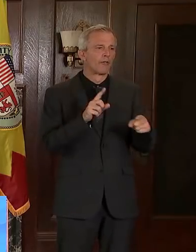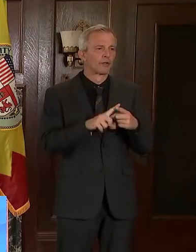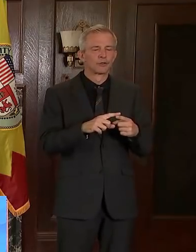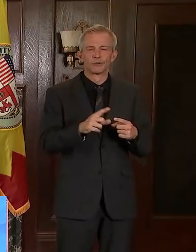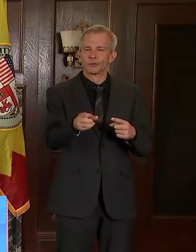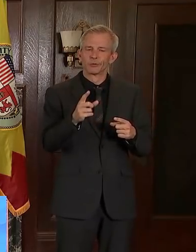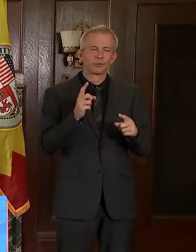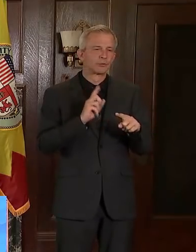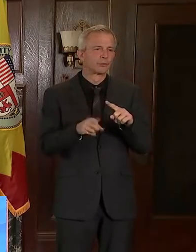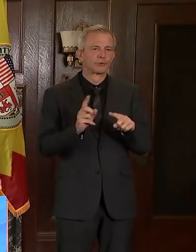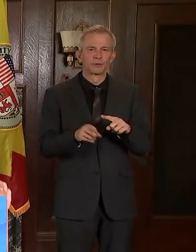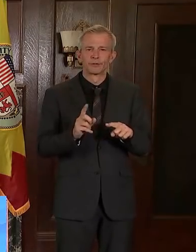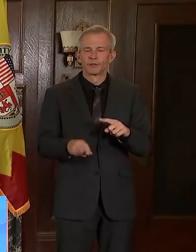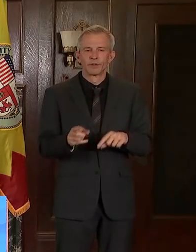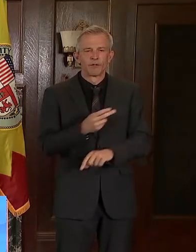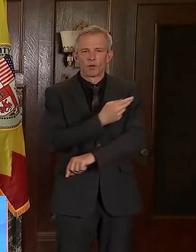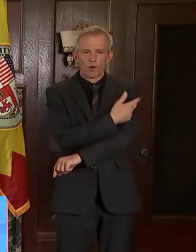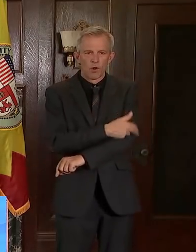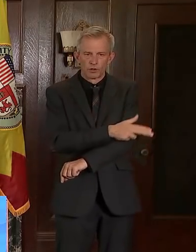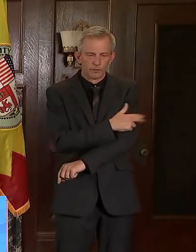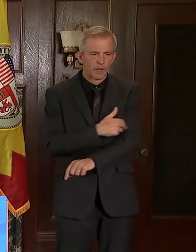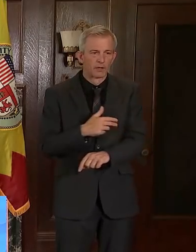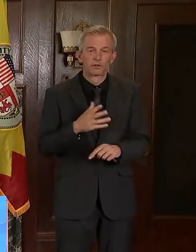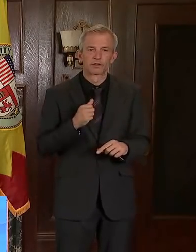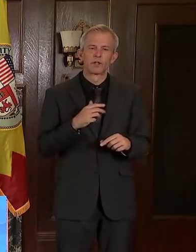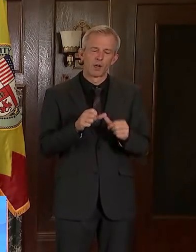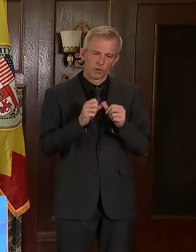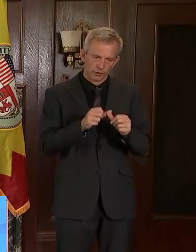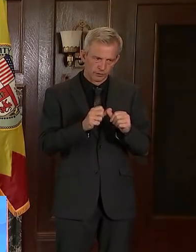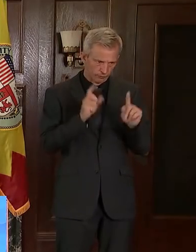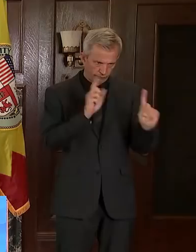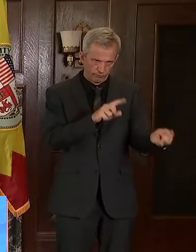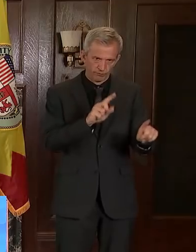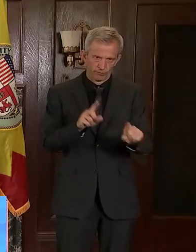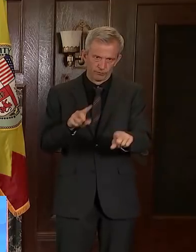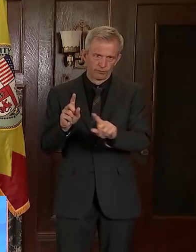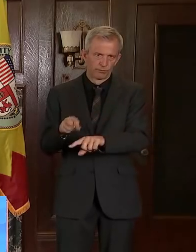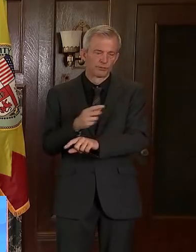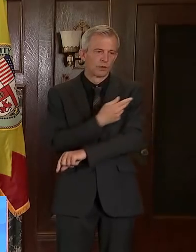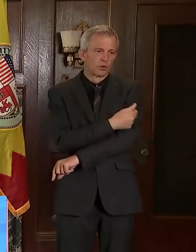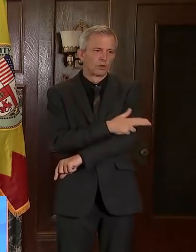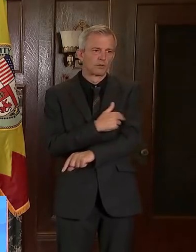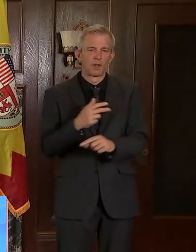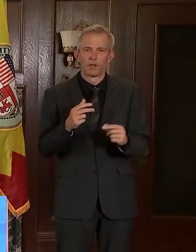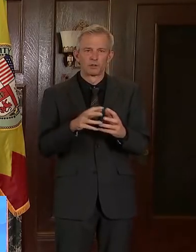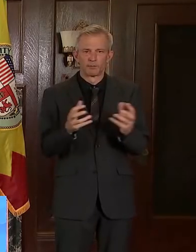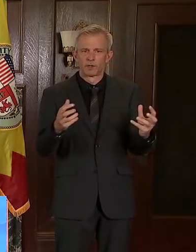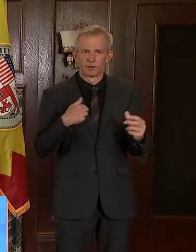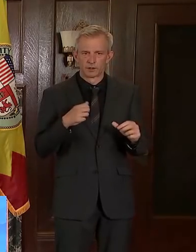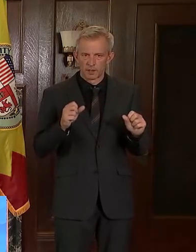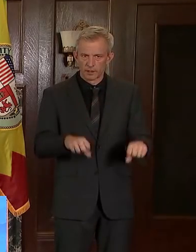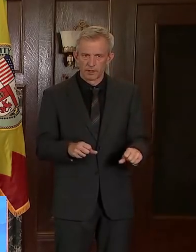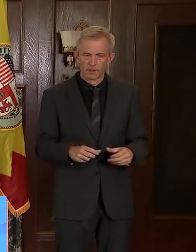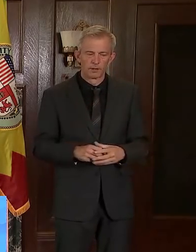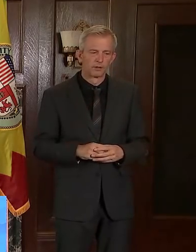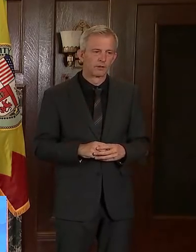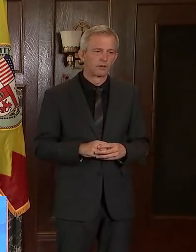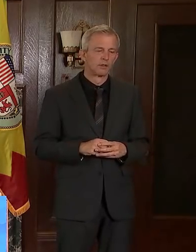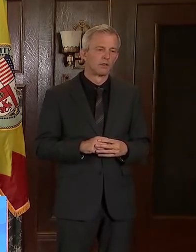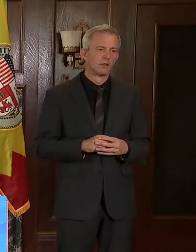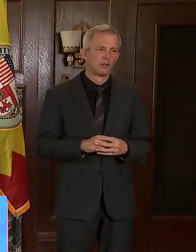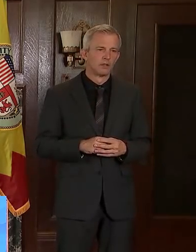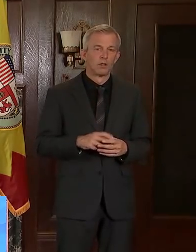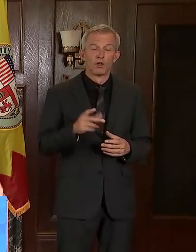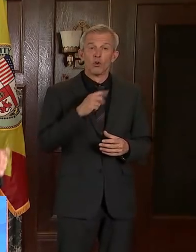and Cedars-Sinai, White Memorial, and I'll be continuing to hit more hospitals as many nights as I can. Those of you can see or have seen